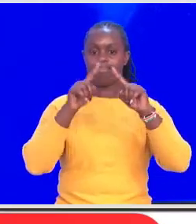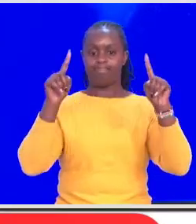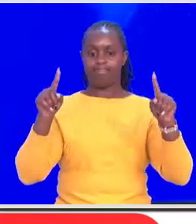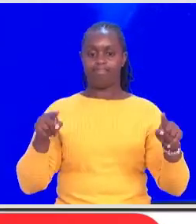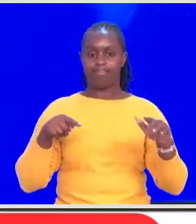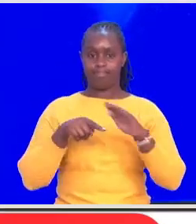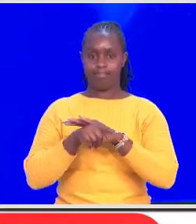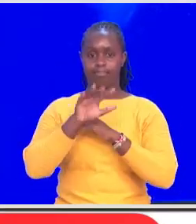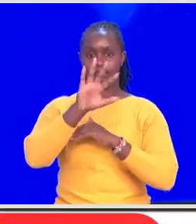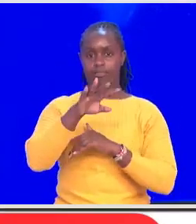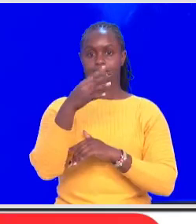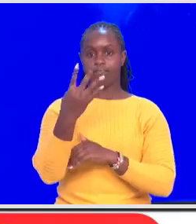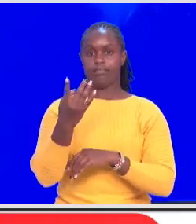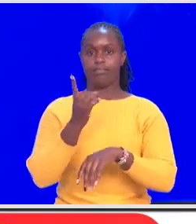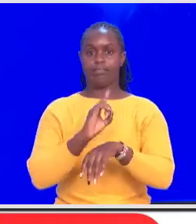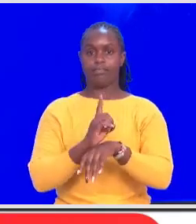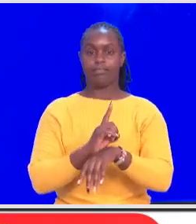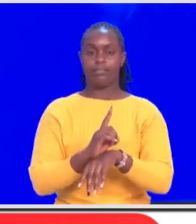54th minute.